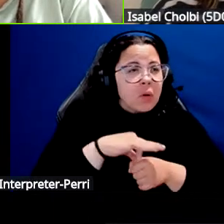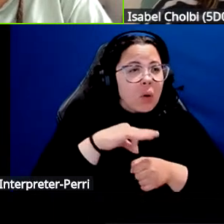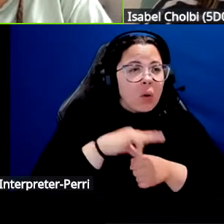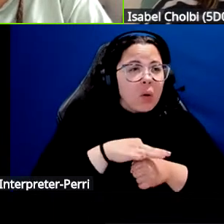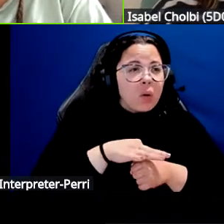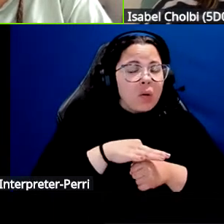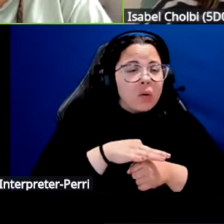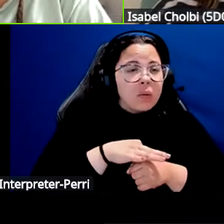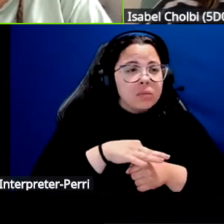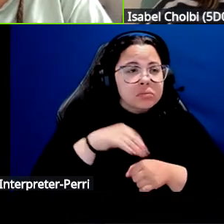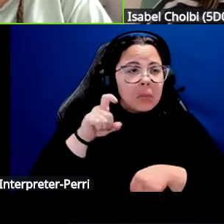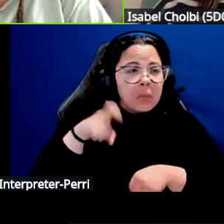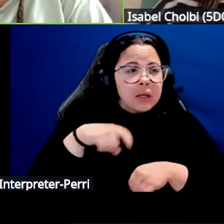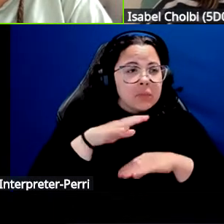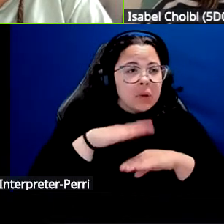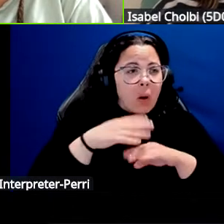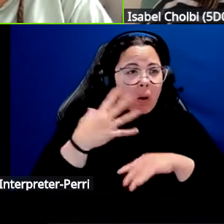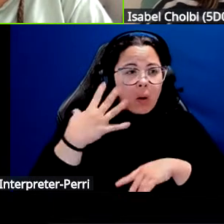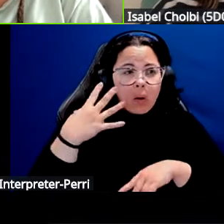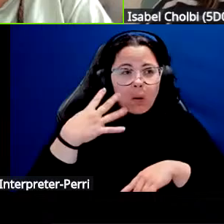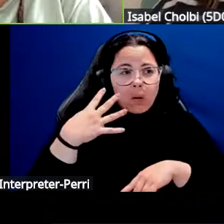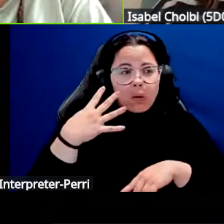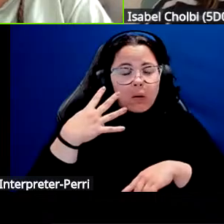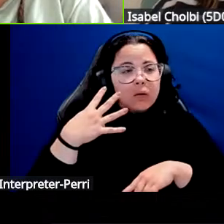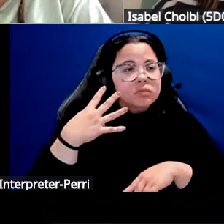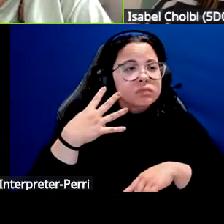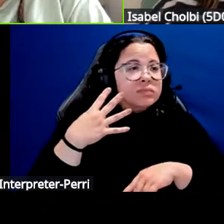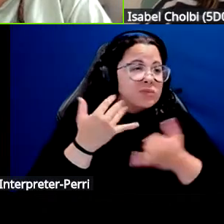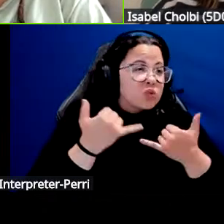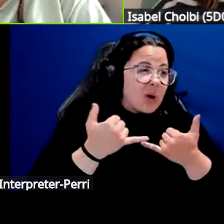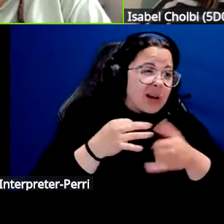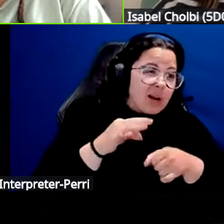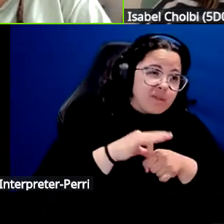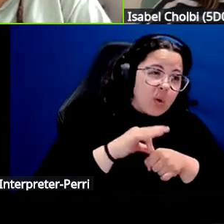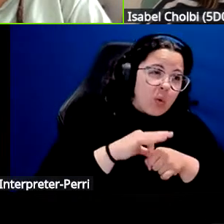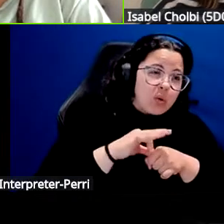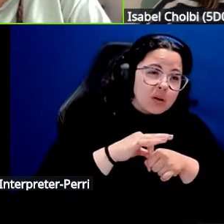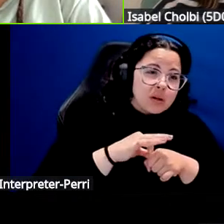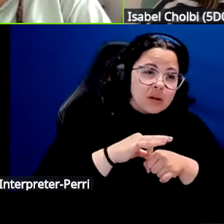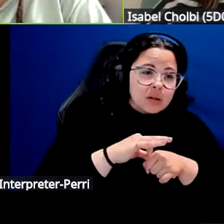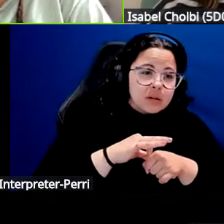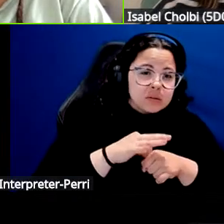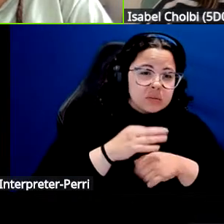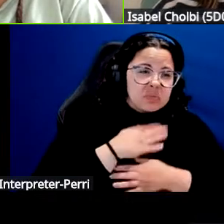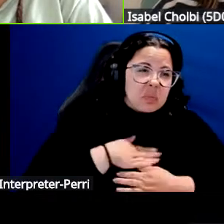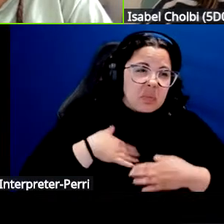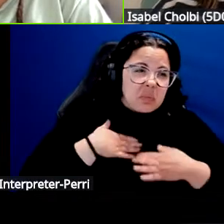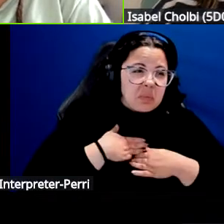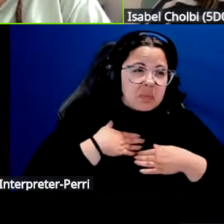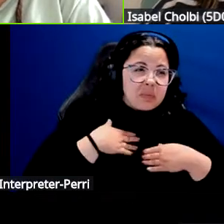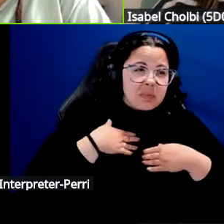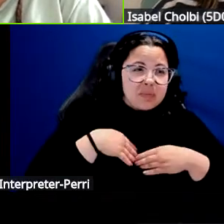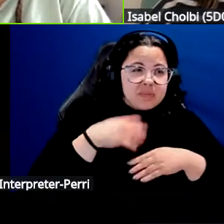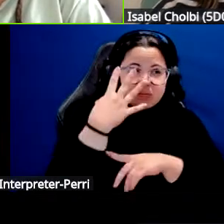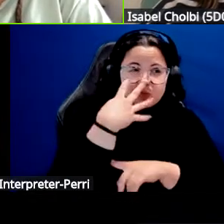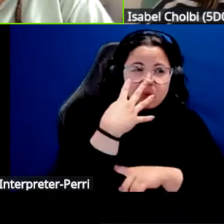do voting, and we're voting right now. So, can everyone turn their cameras